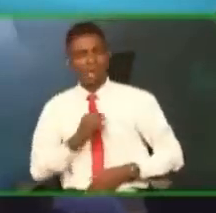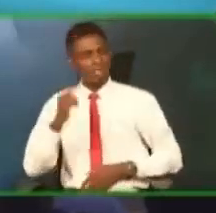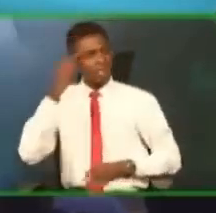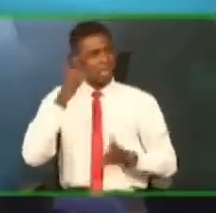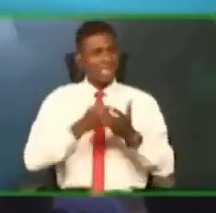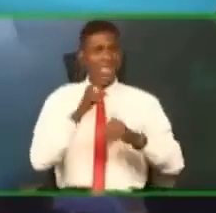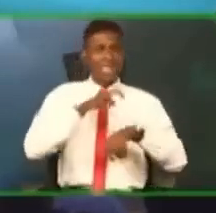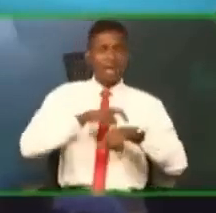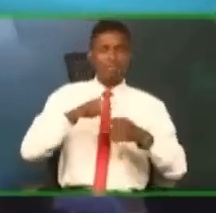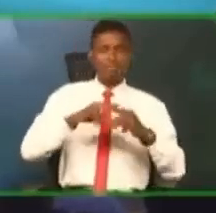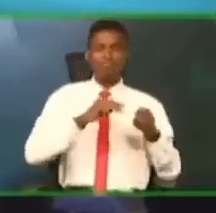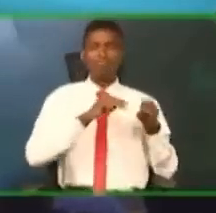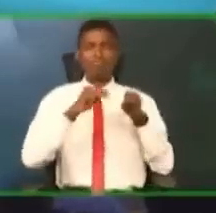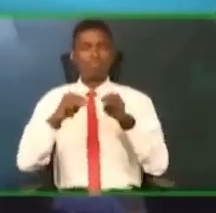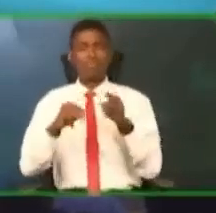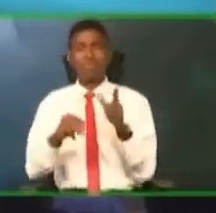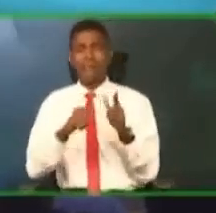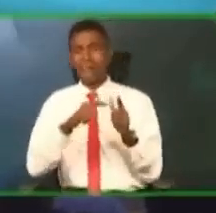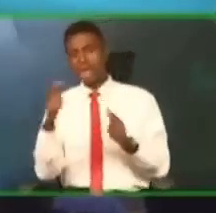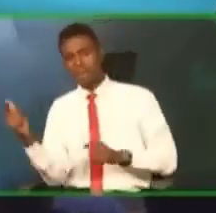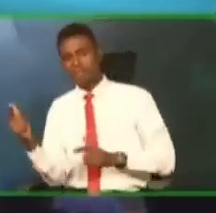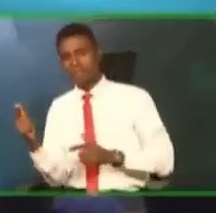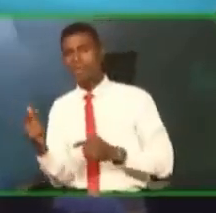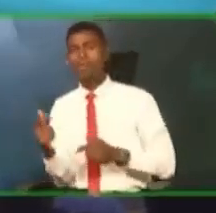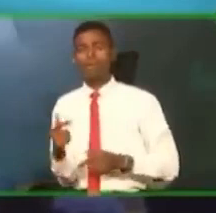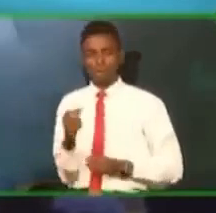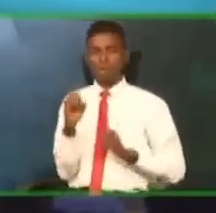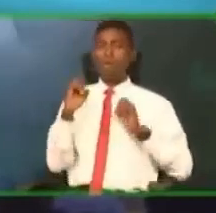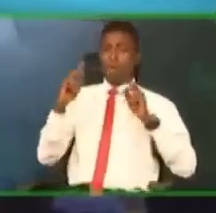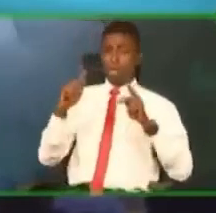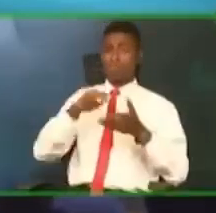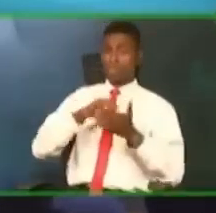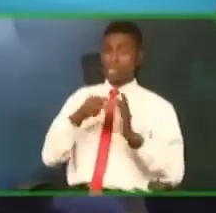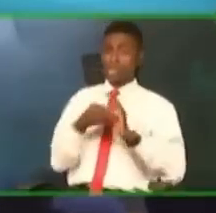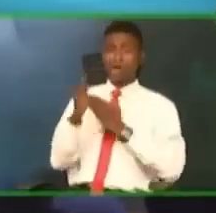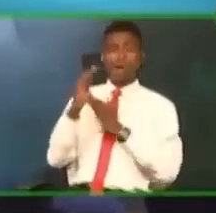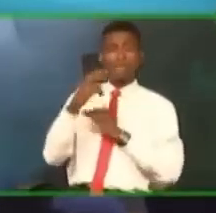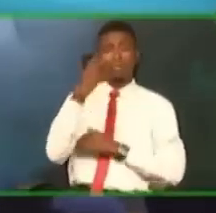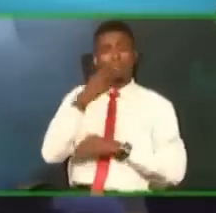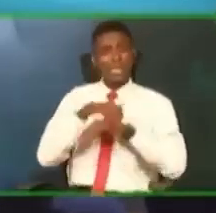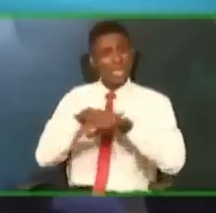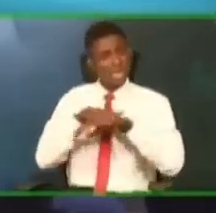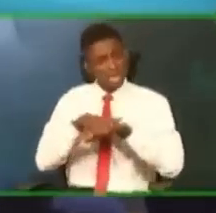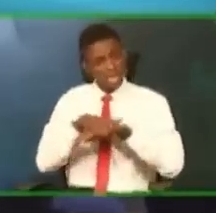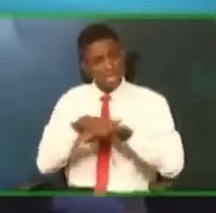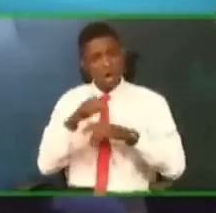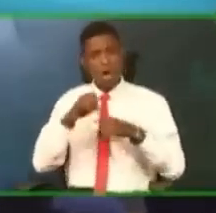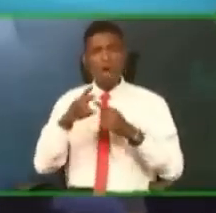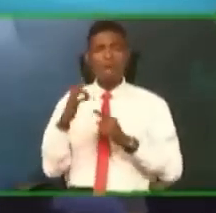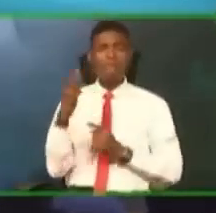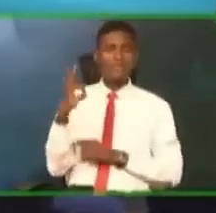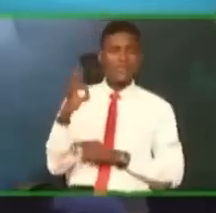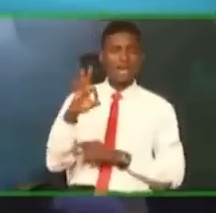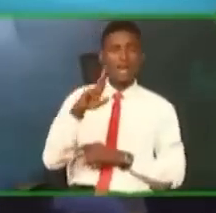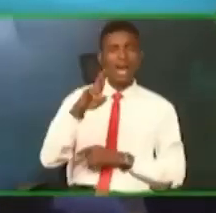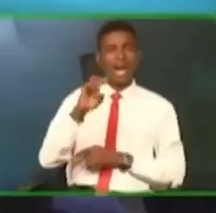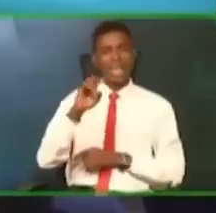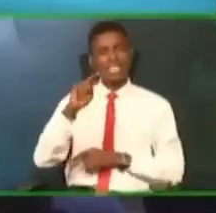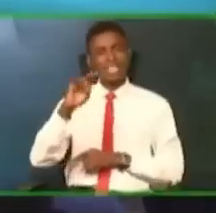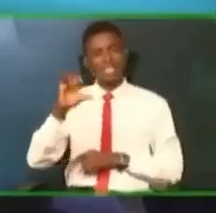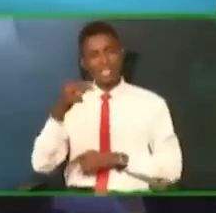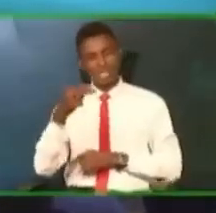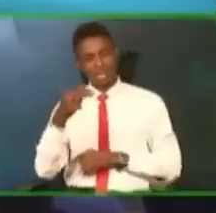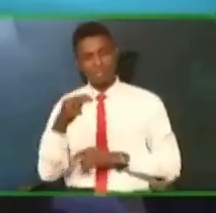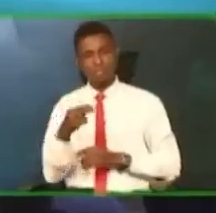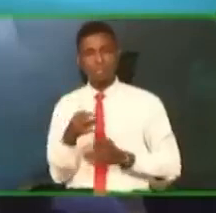move left. So does God speak English? Does God speak French? It is amazing that every